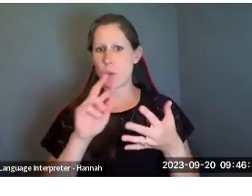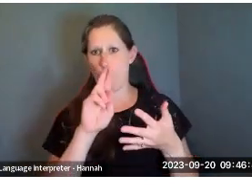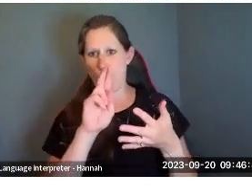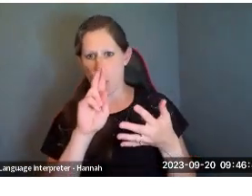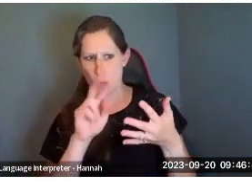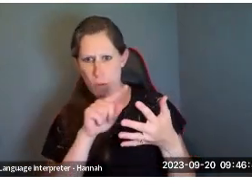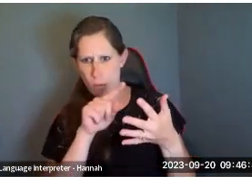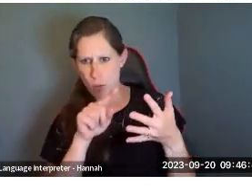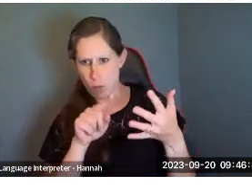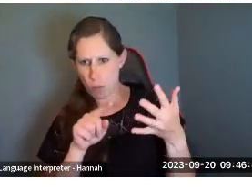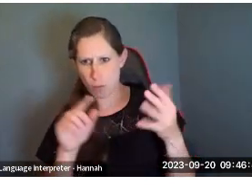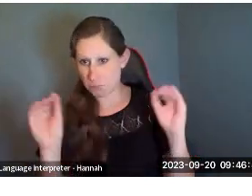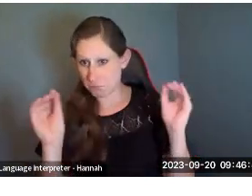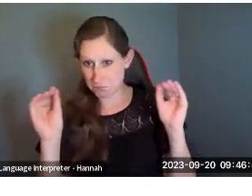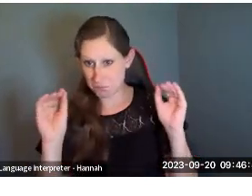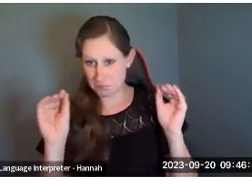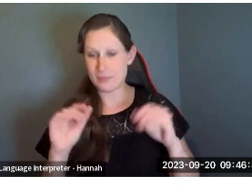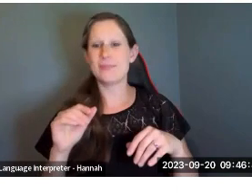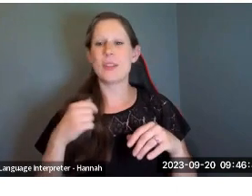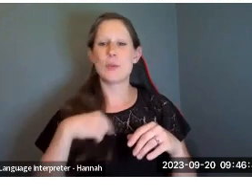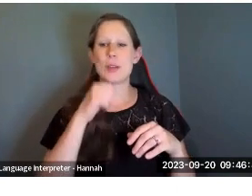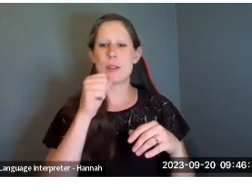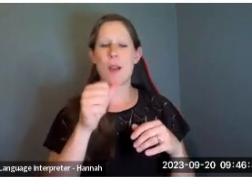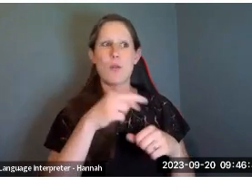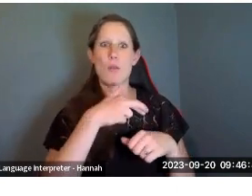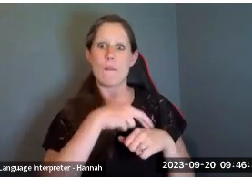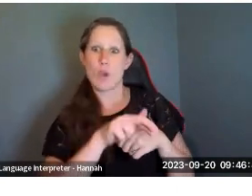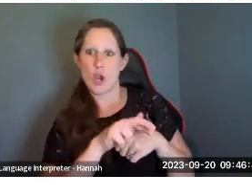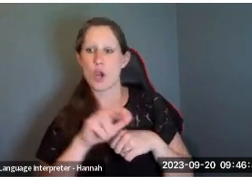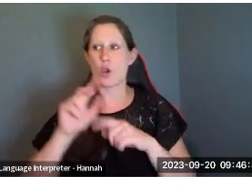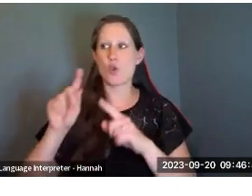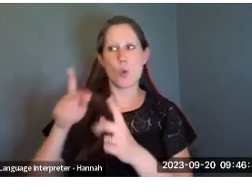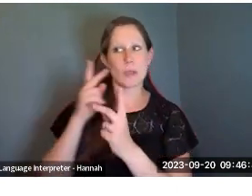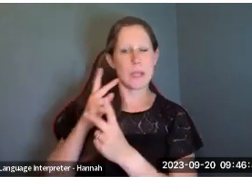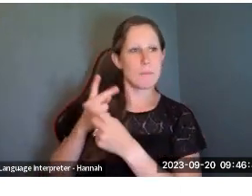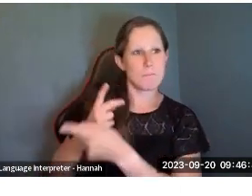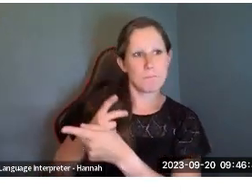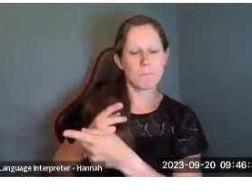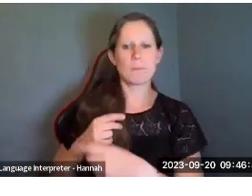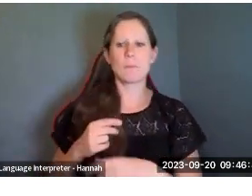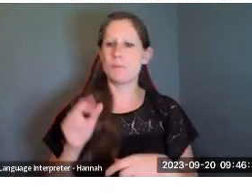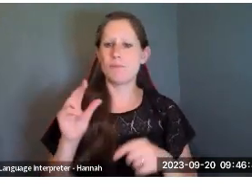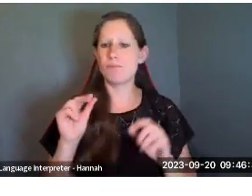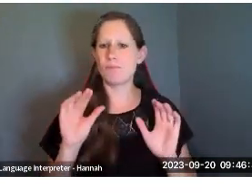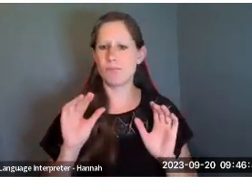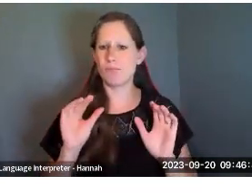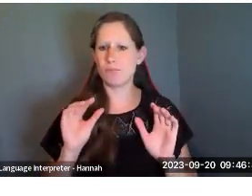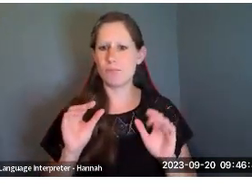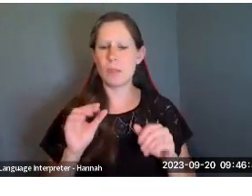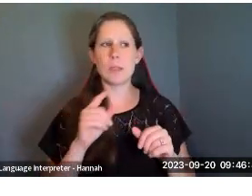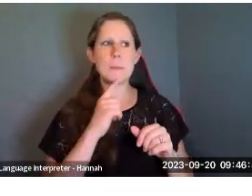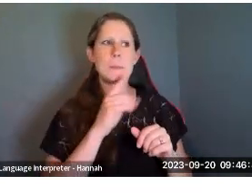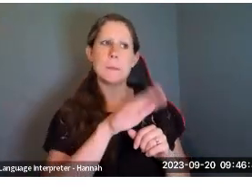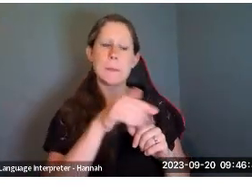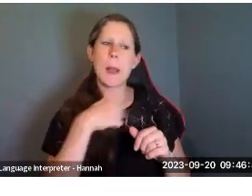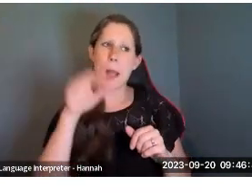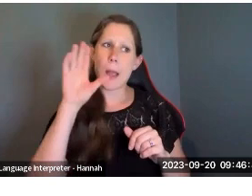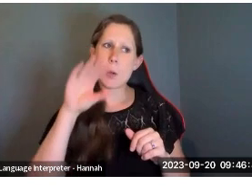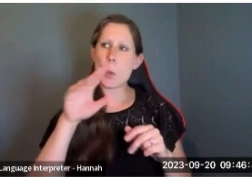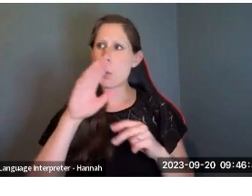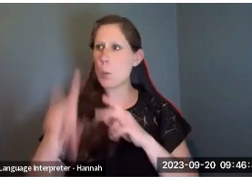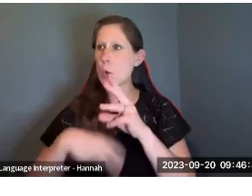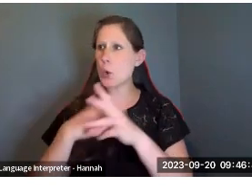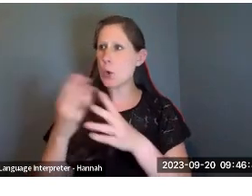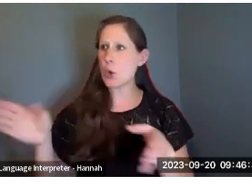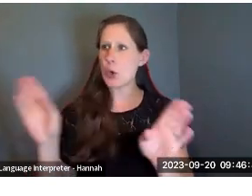go see someone. In fact, it's really just saying, I know that there are a world of